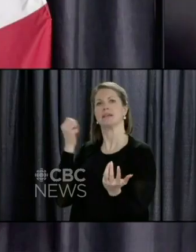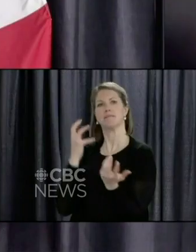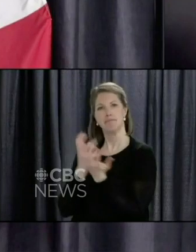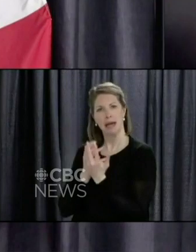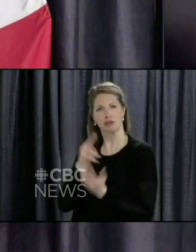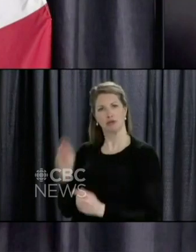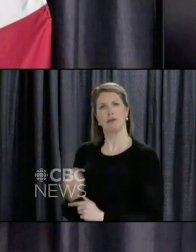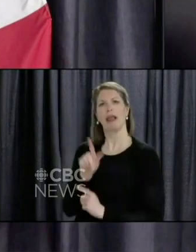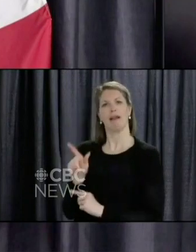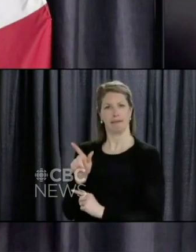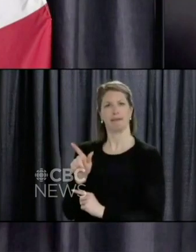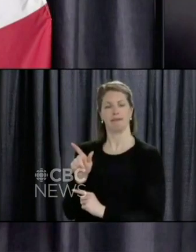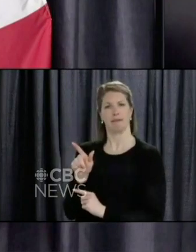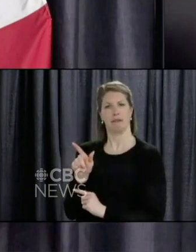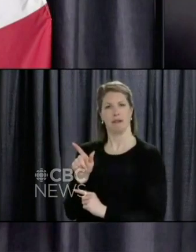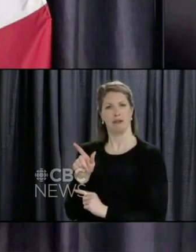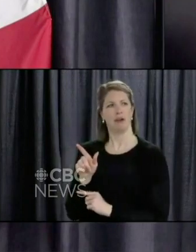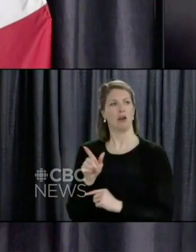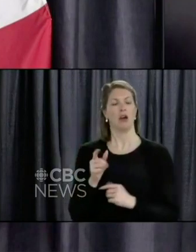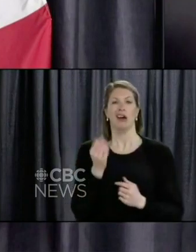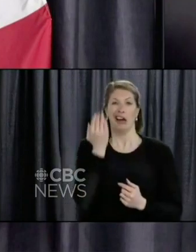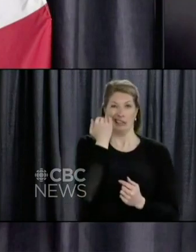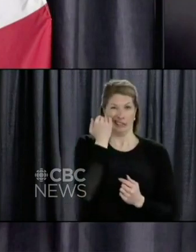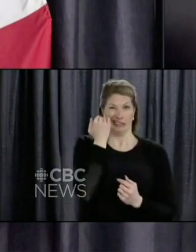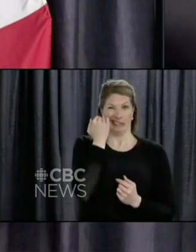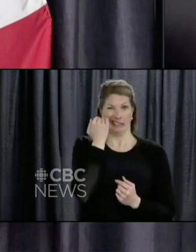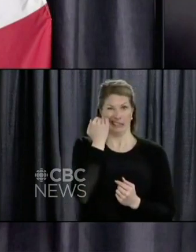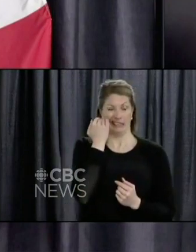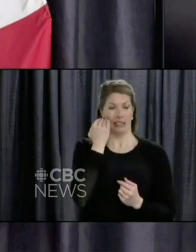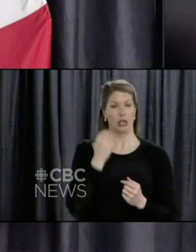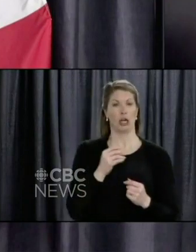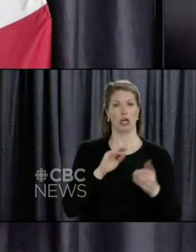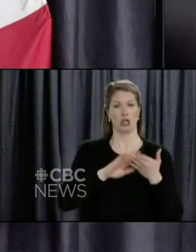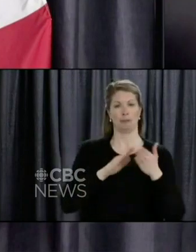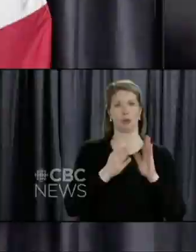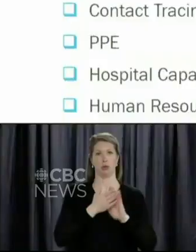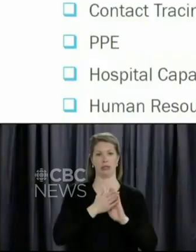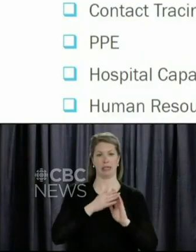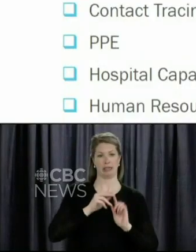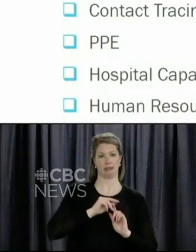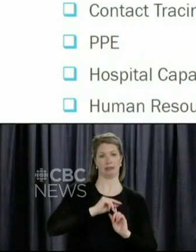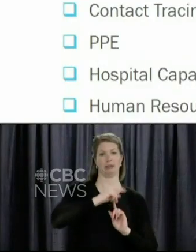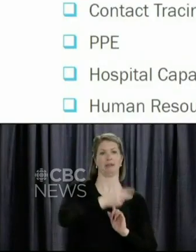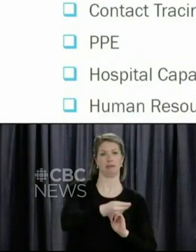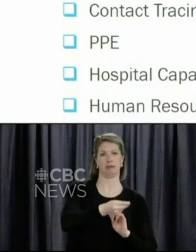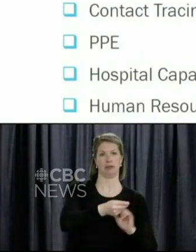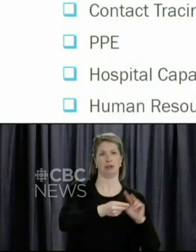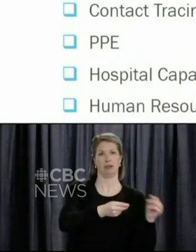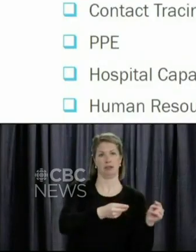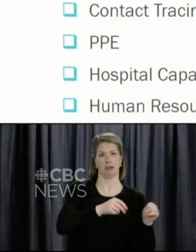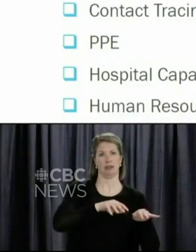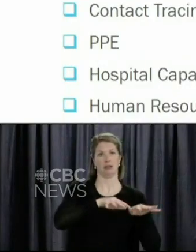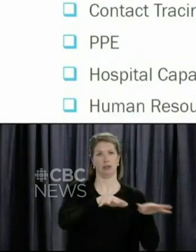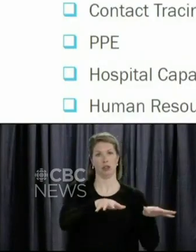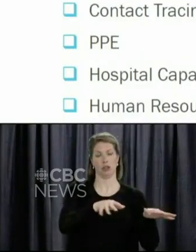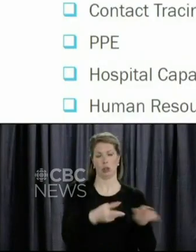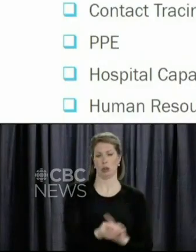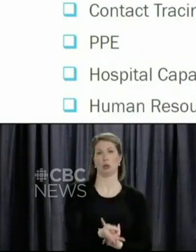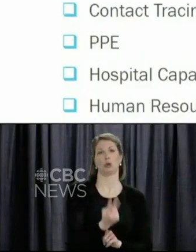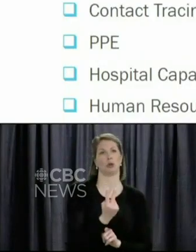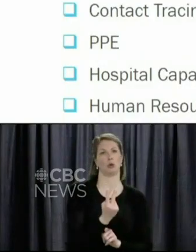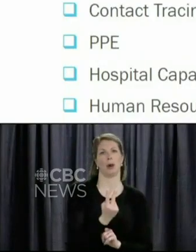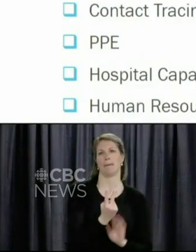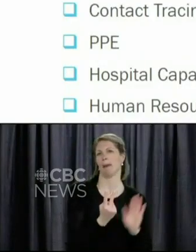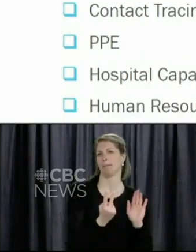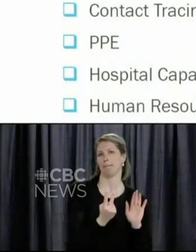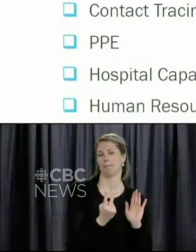of them. Community cases, we've had 2 in the last 7 days. Sustained reduction in cases, we've had no more than